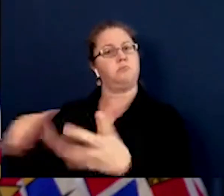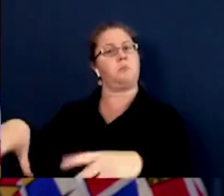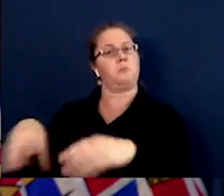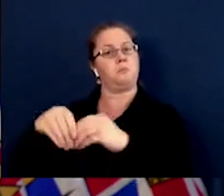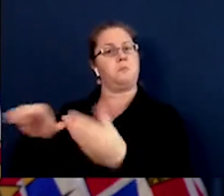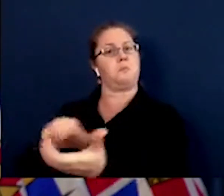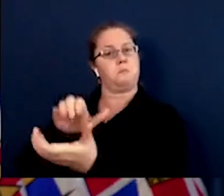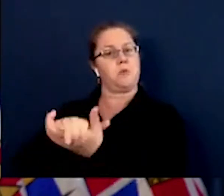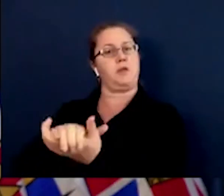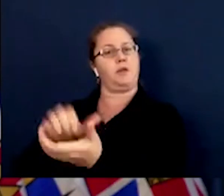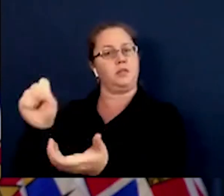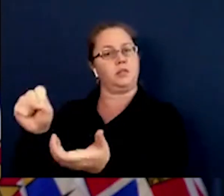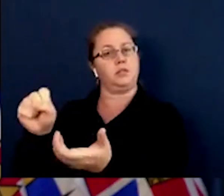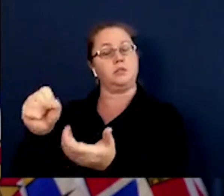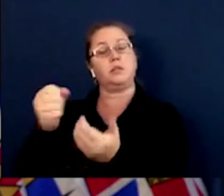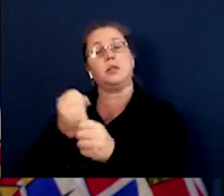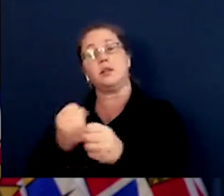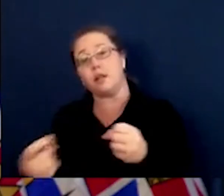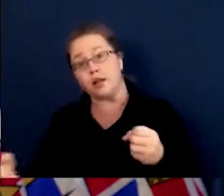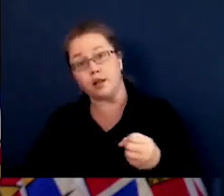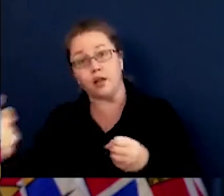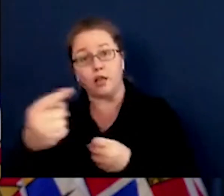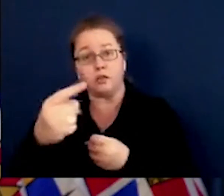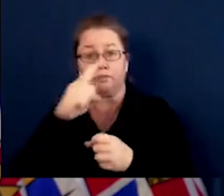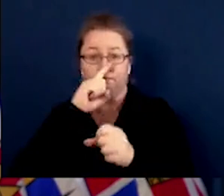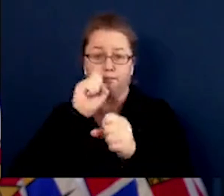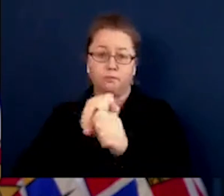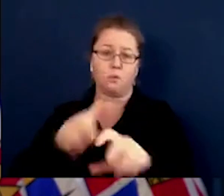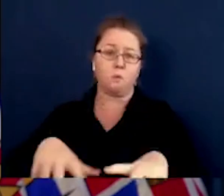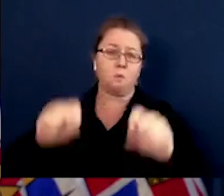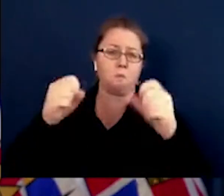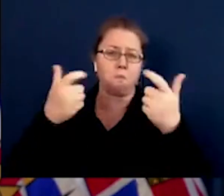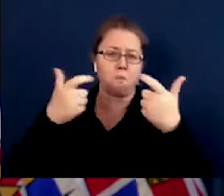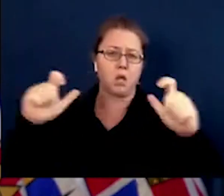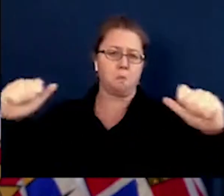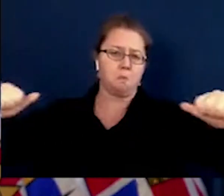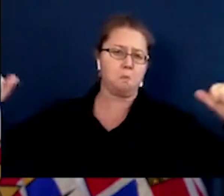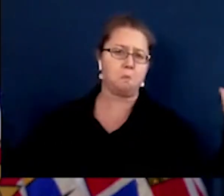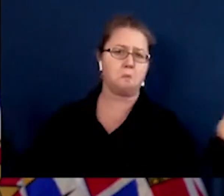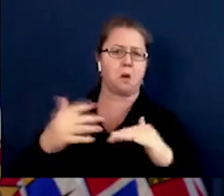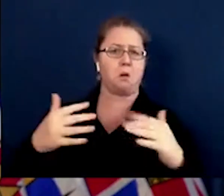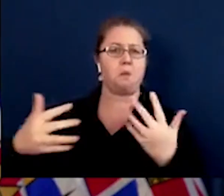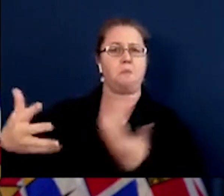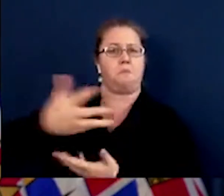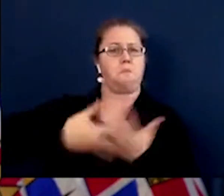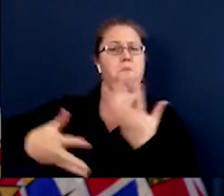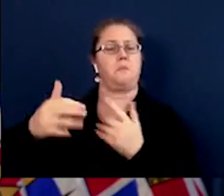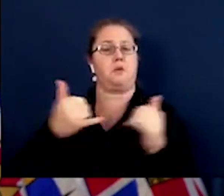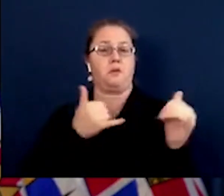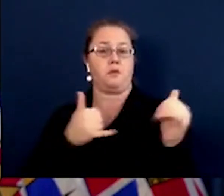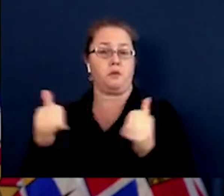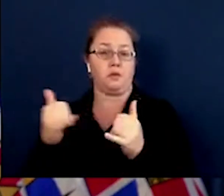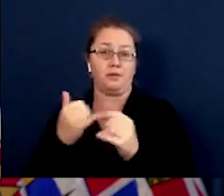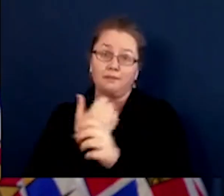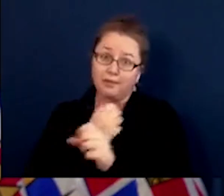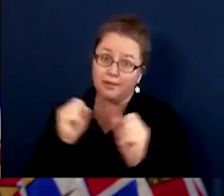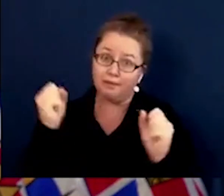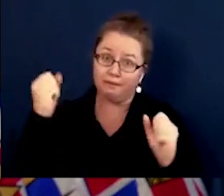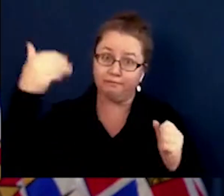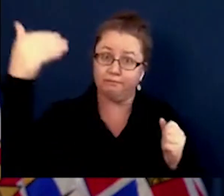celebration and party to next year when it is safe for us to do that with those family and loved ones that we care